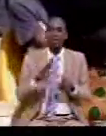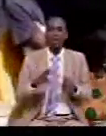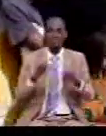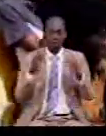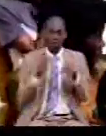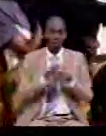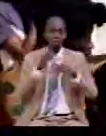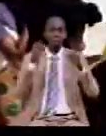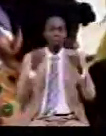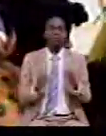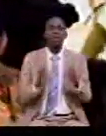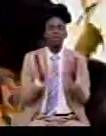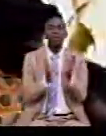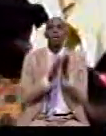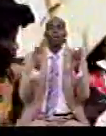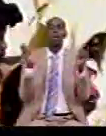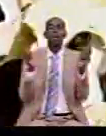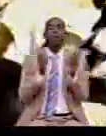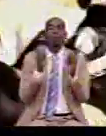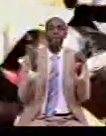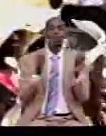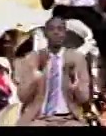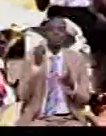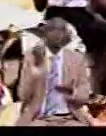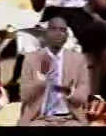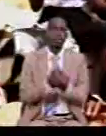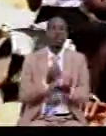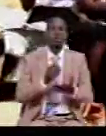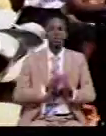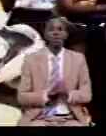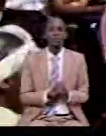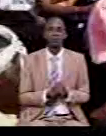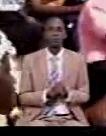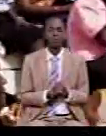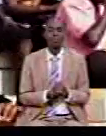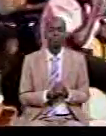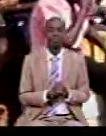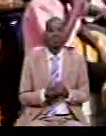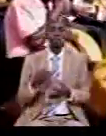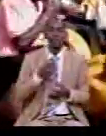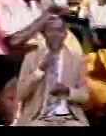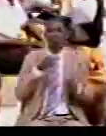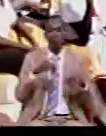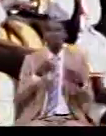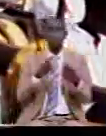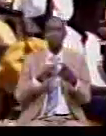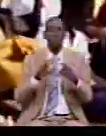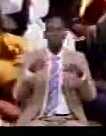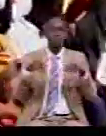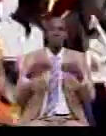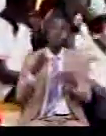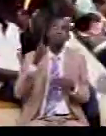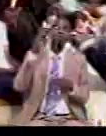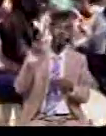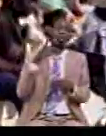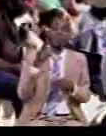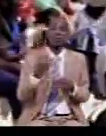We are going to give God the biggest, loudest, hottest impact praise